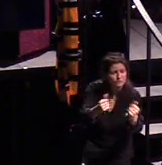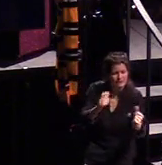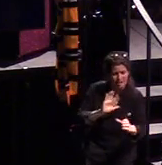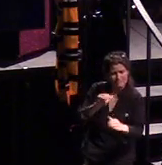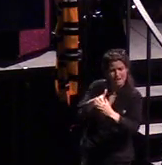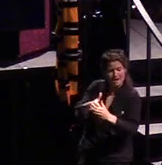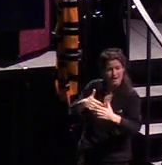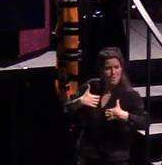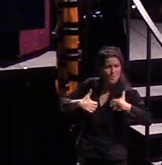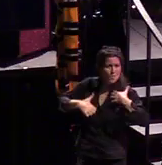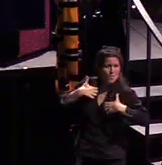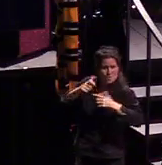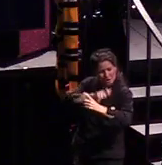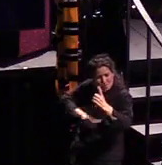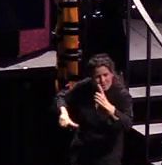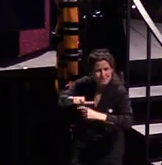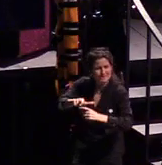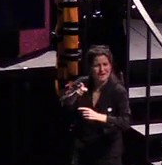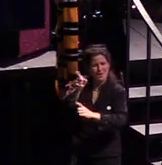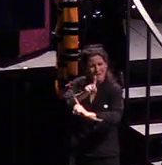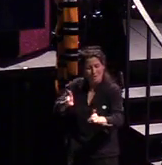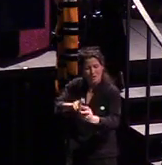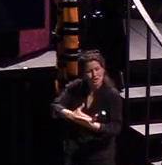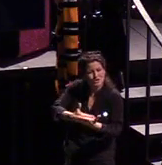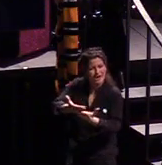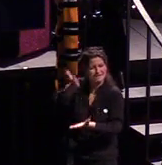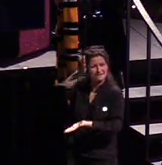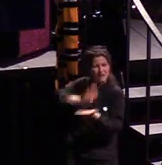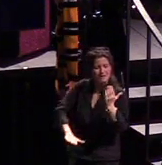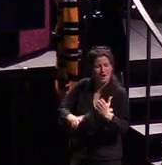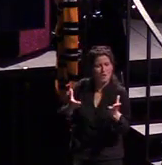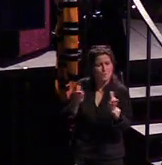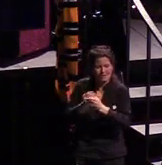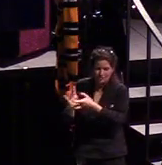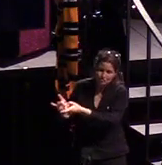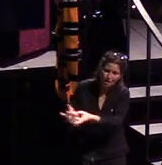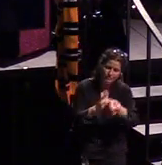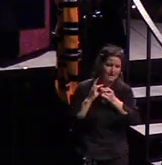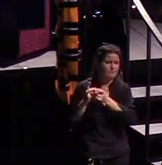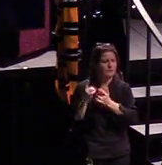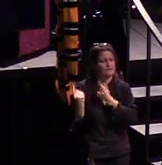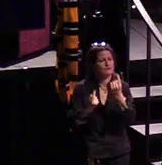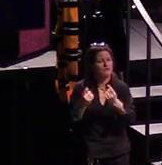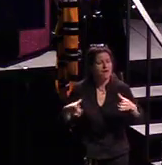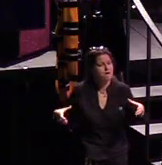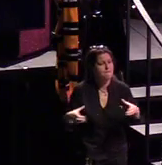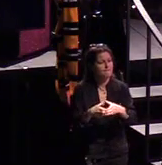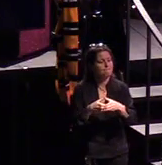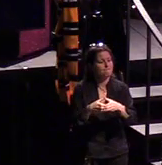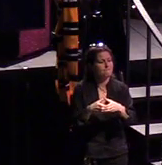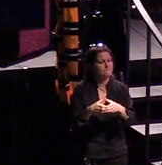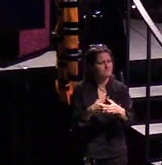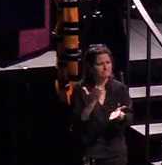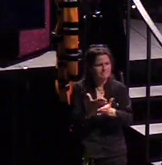of people with a shared lived experience and act in solidarity with them this is particularly